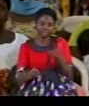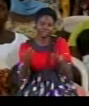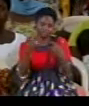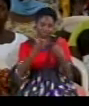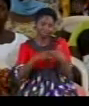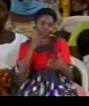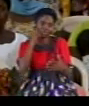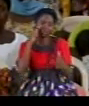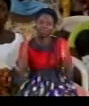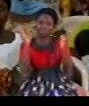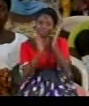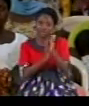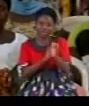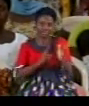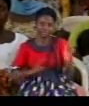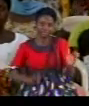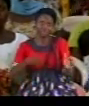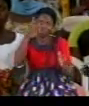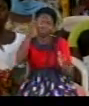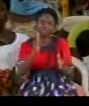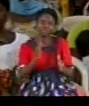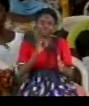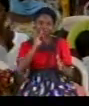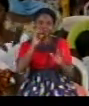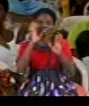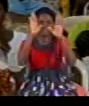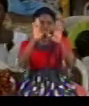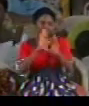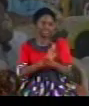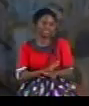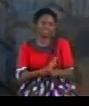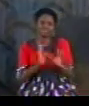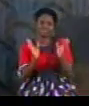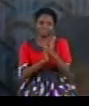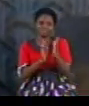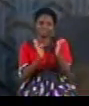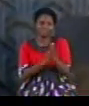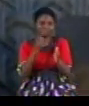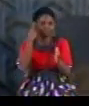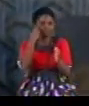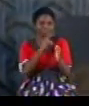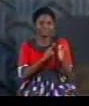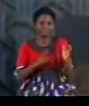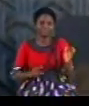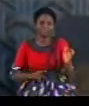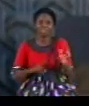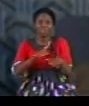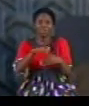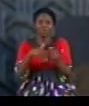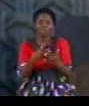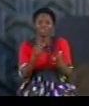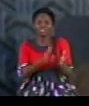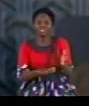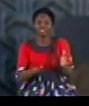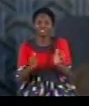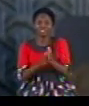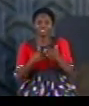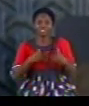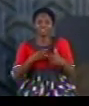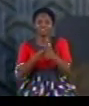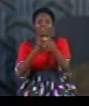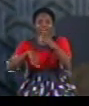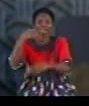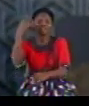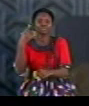is wonderful. Jam your hands together for the Lord. All the children that have run away, they are all coming